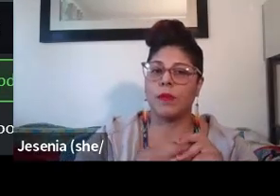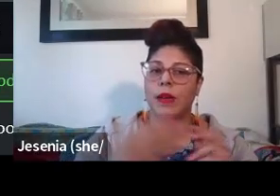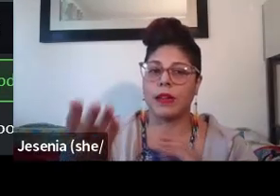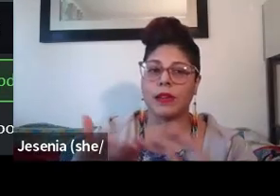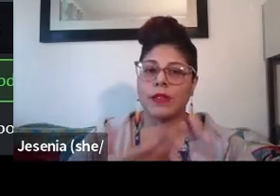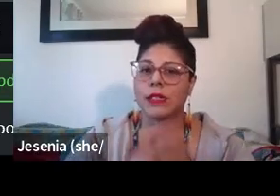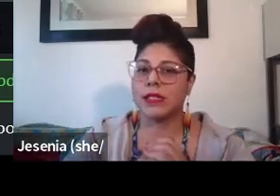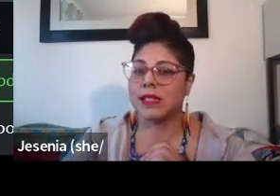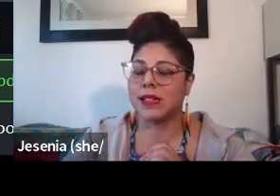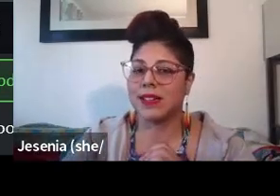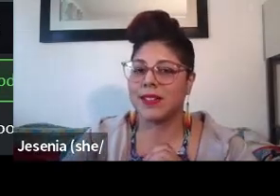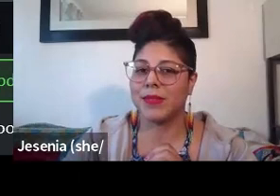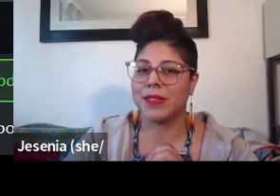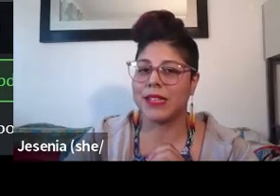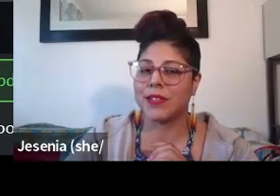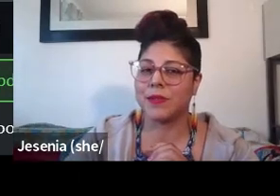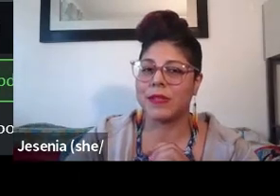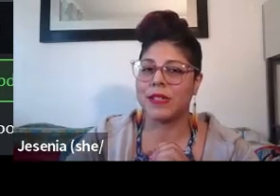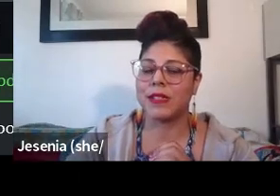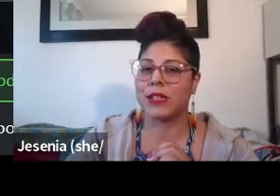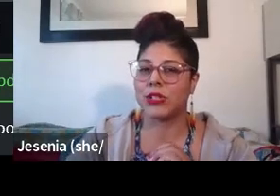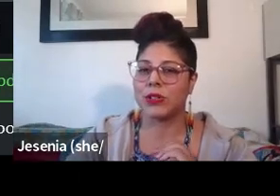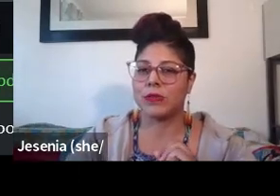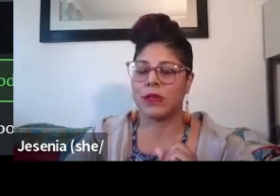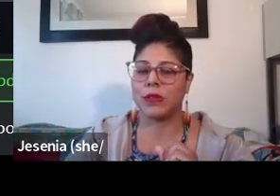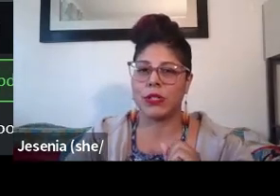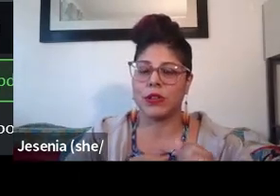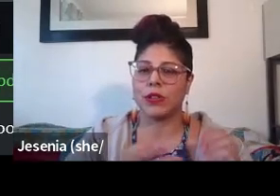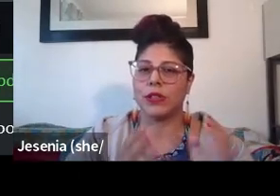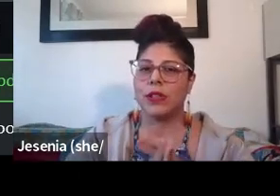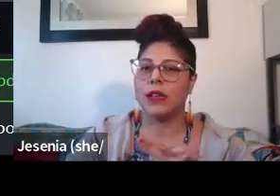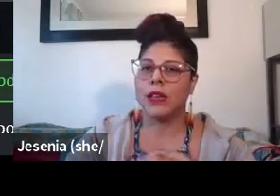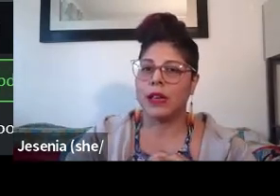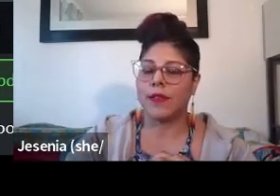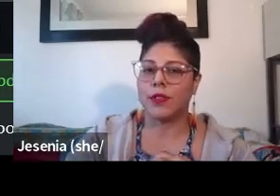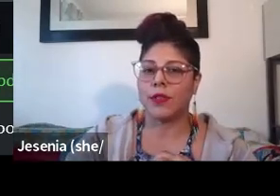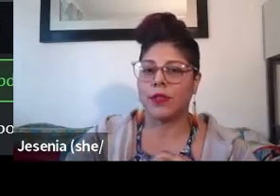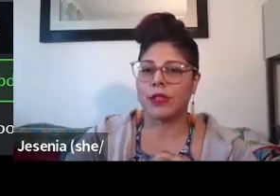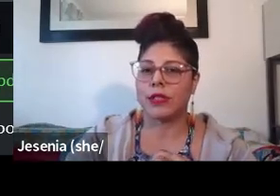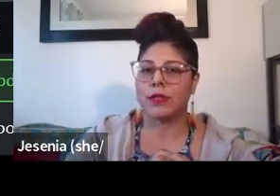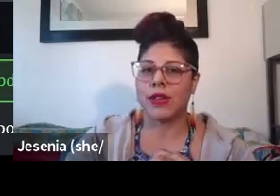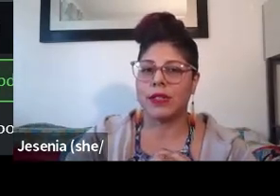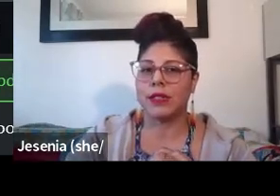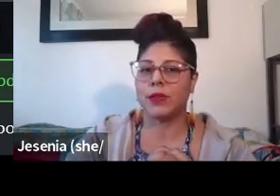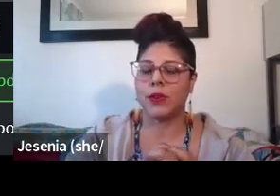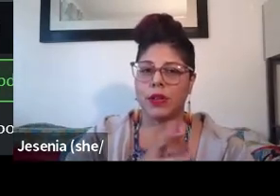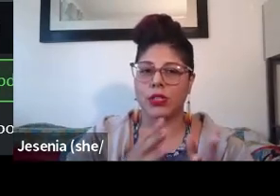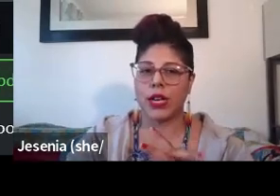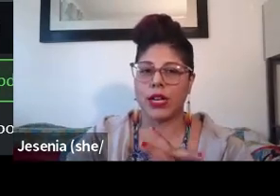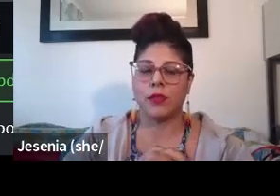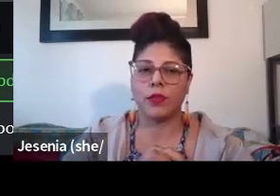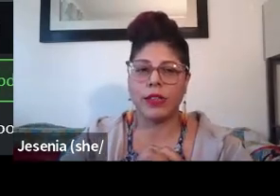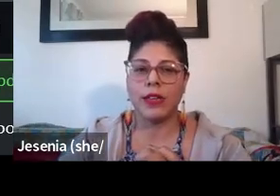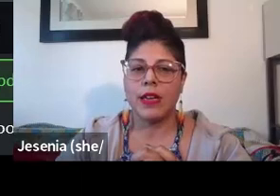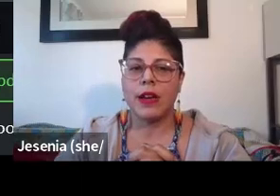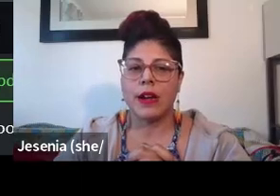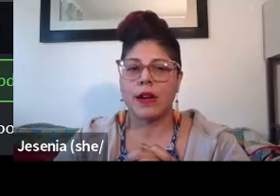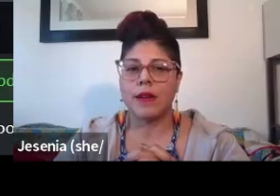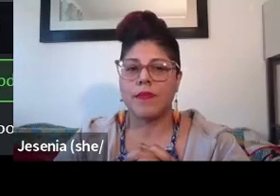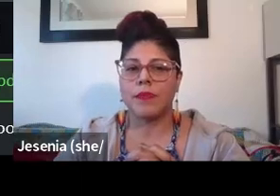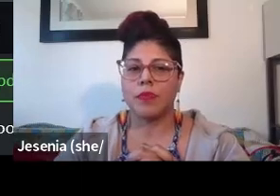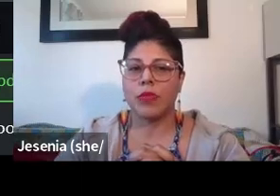pressing issues, and participating in movement work that seeks to bring about positive change. We work on